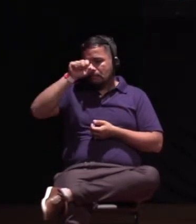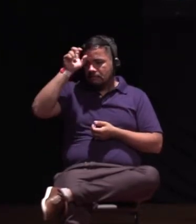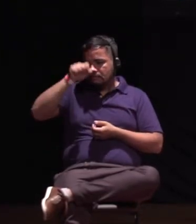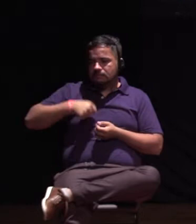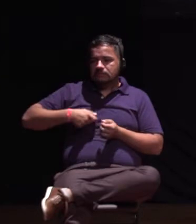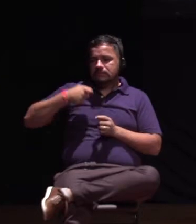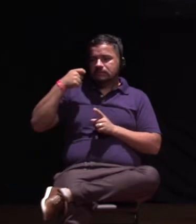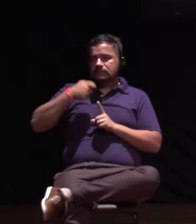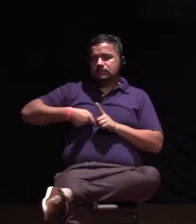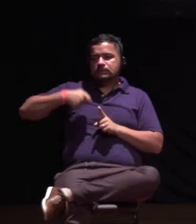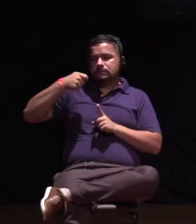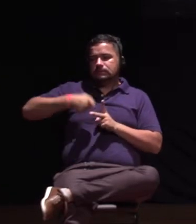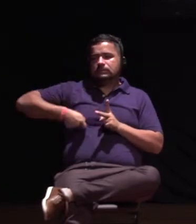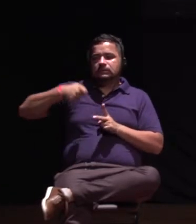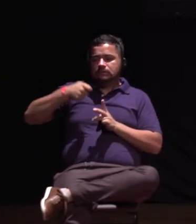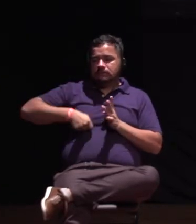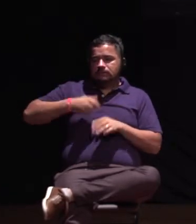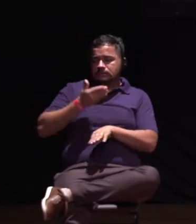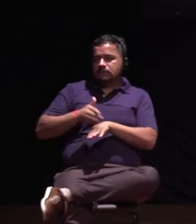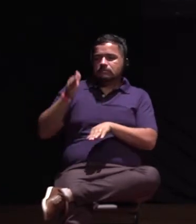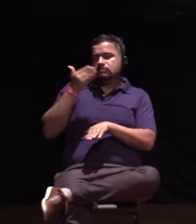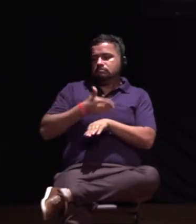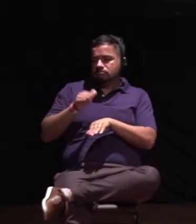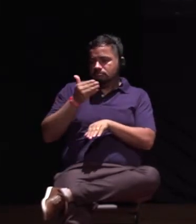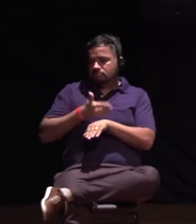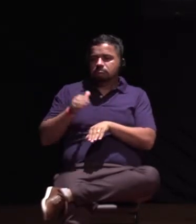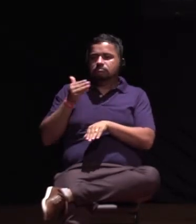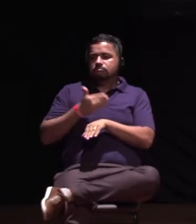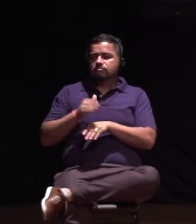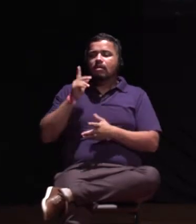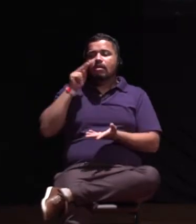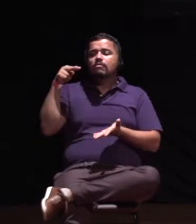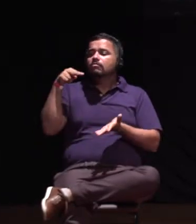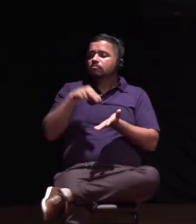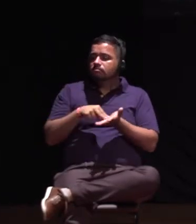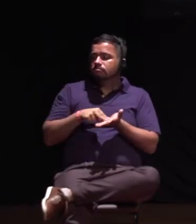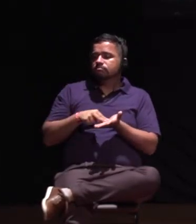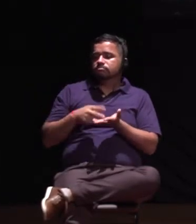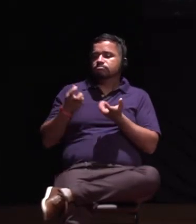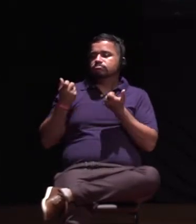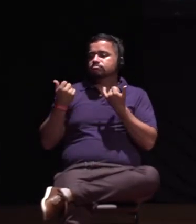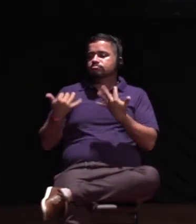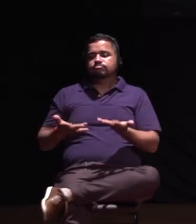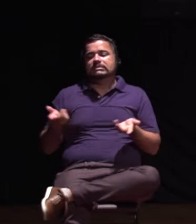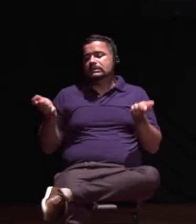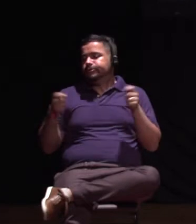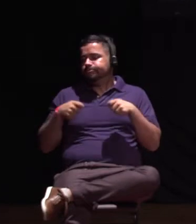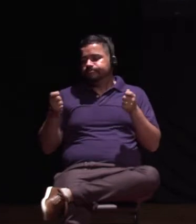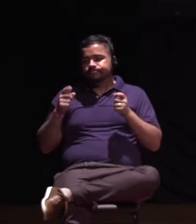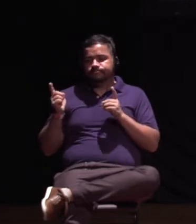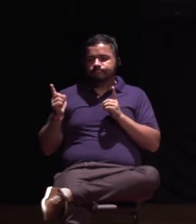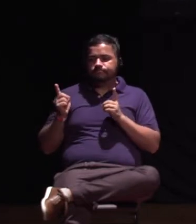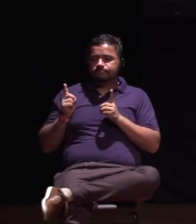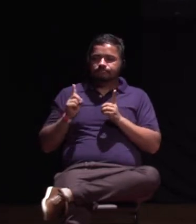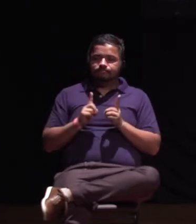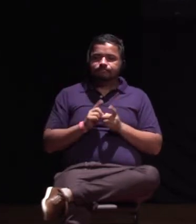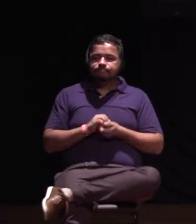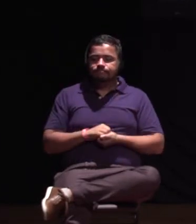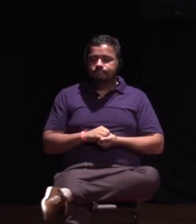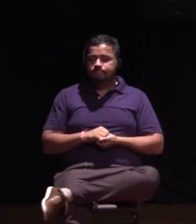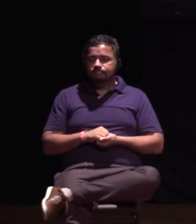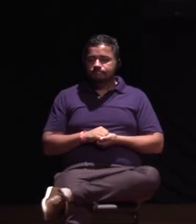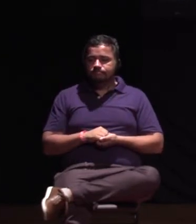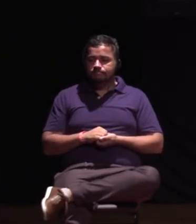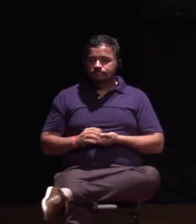what that dance does. There is that bridge that I longed for when I learned it from her, was